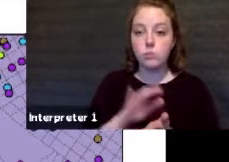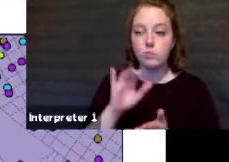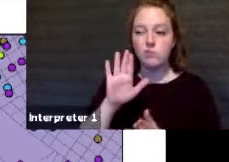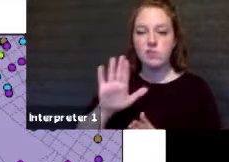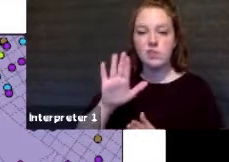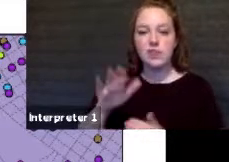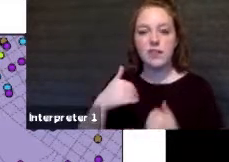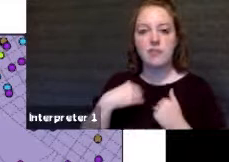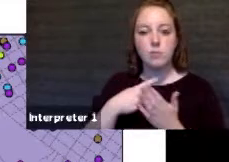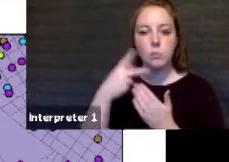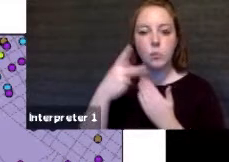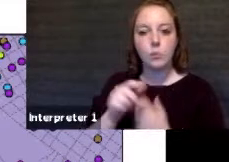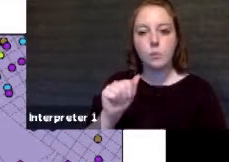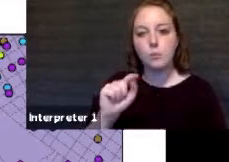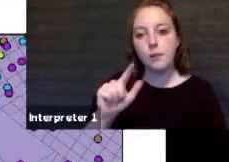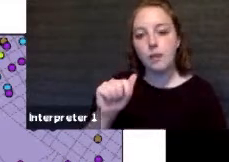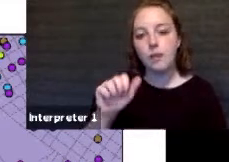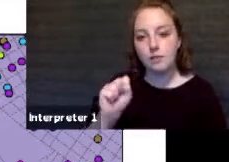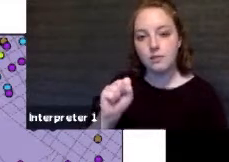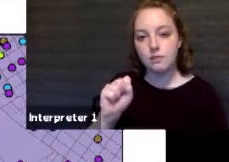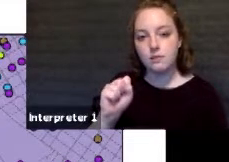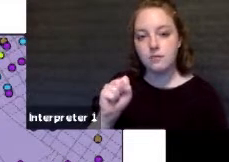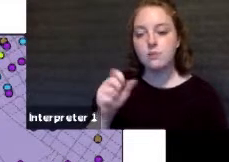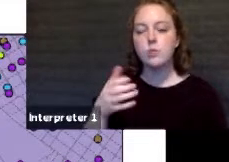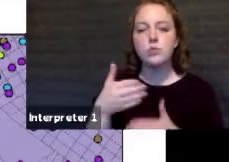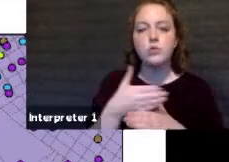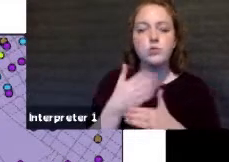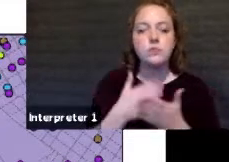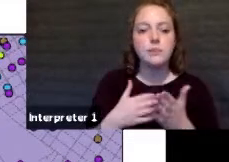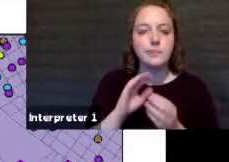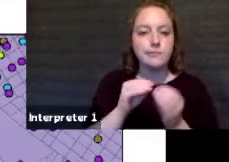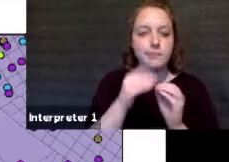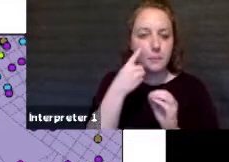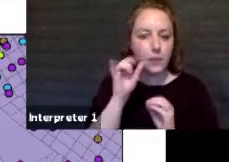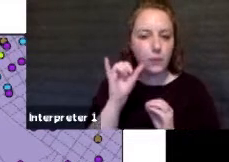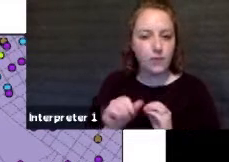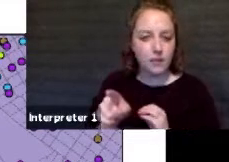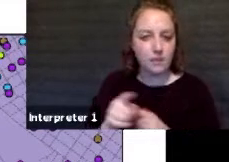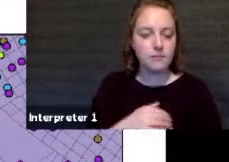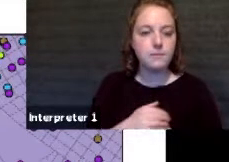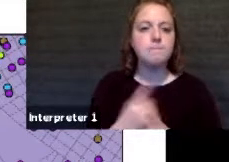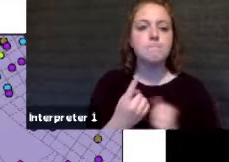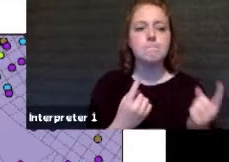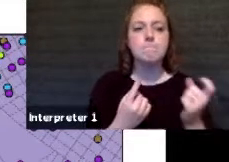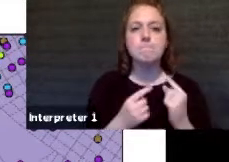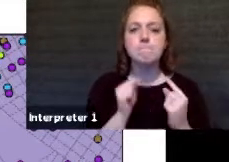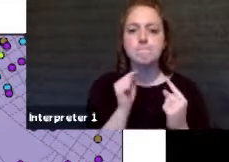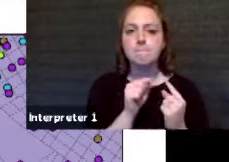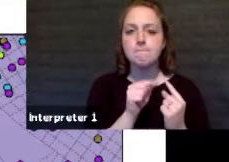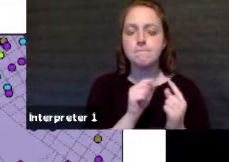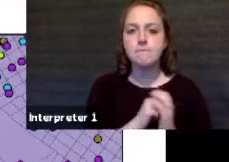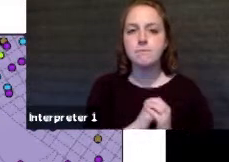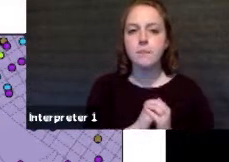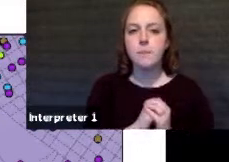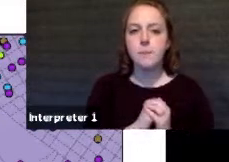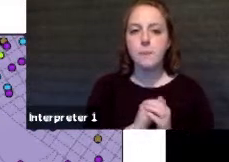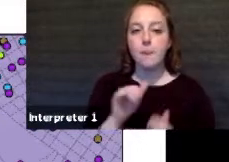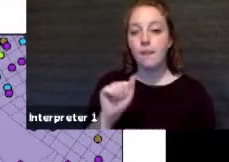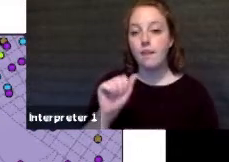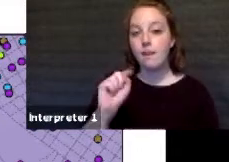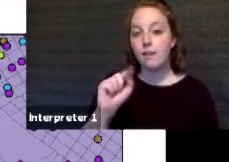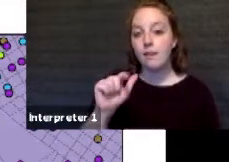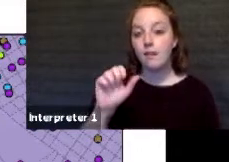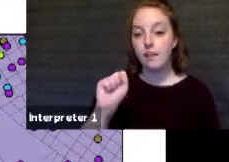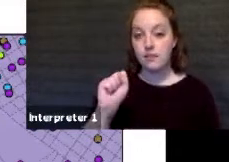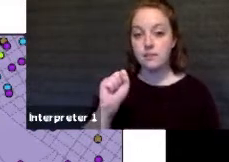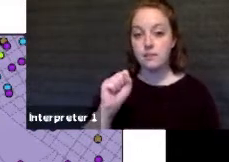numbers about Atlas Academy with you tonight. Specifically, someone had asked about the Atlas enrollment and how